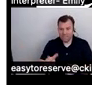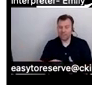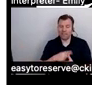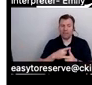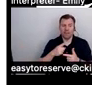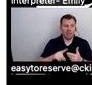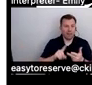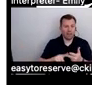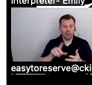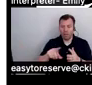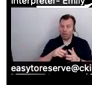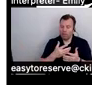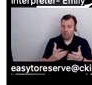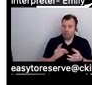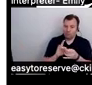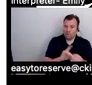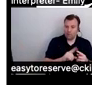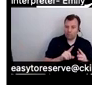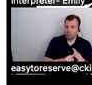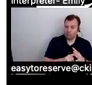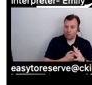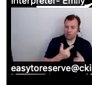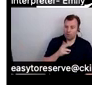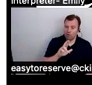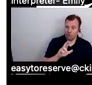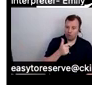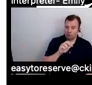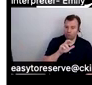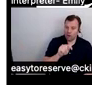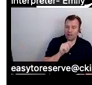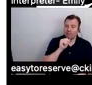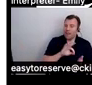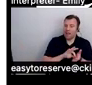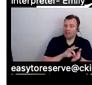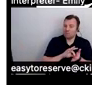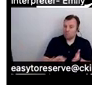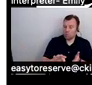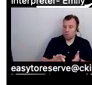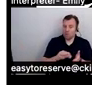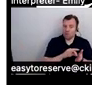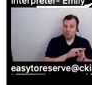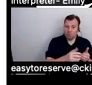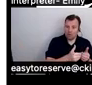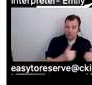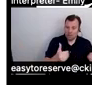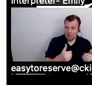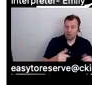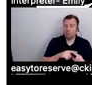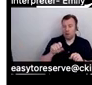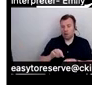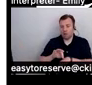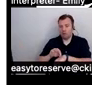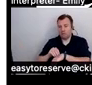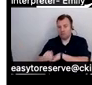criticism of the original grant. So these all, they're not scored individually, but they can influence the overall score. And then there's certain